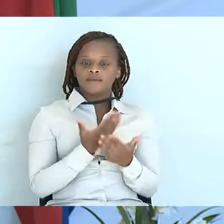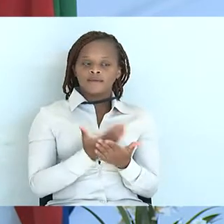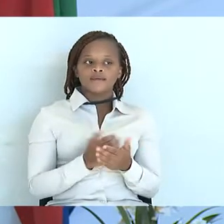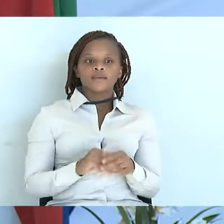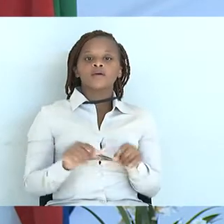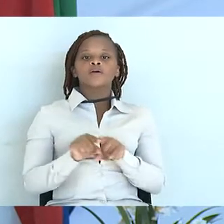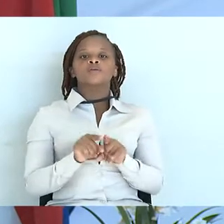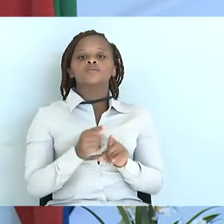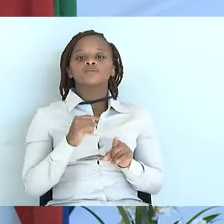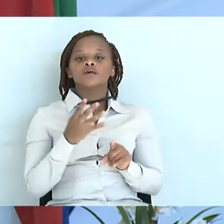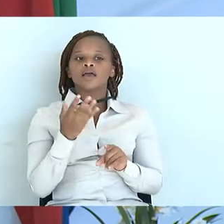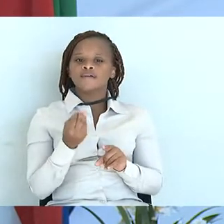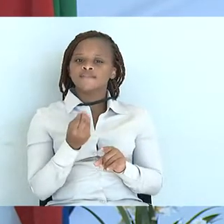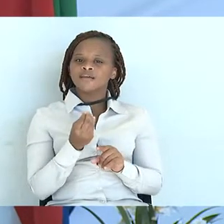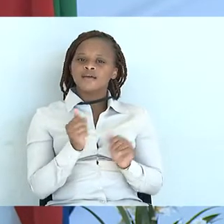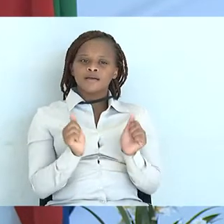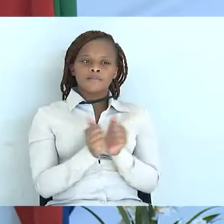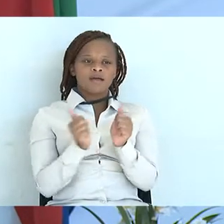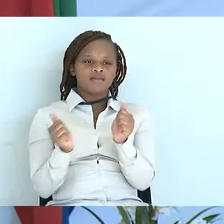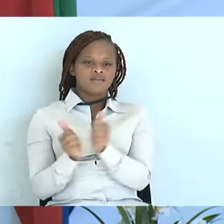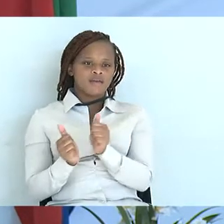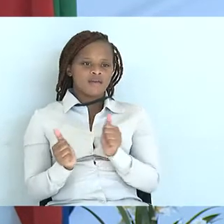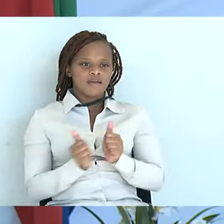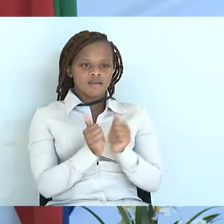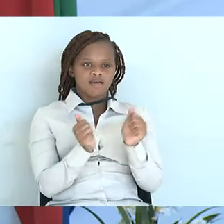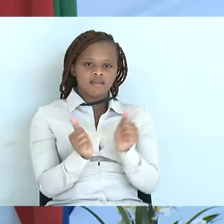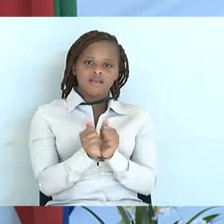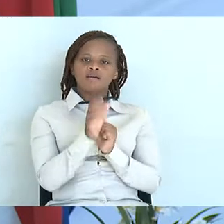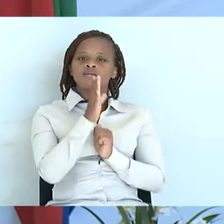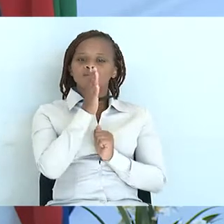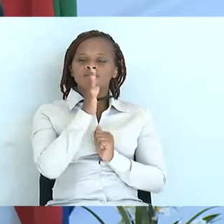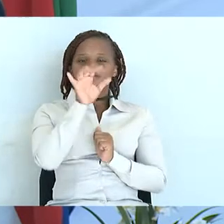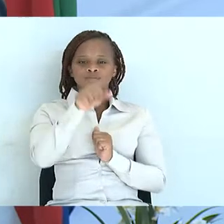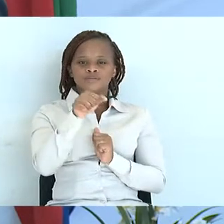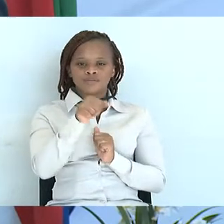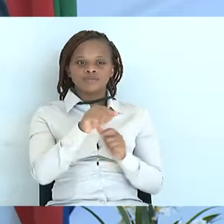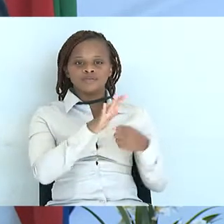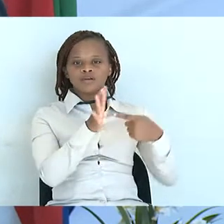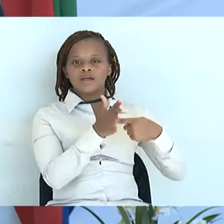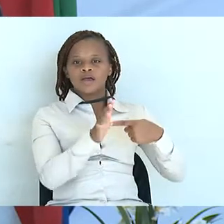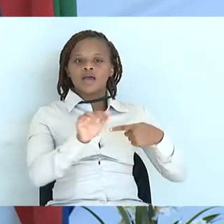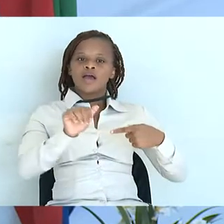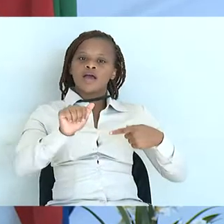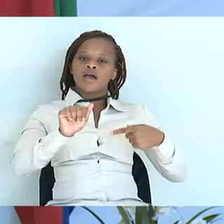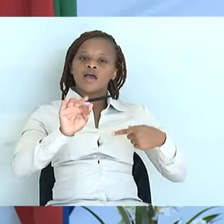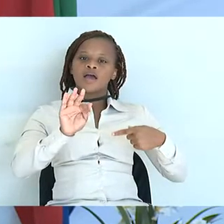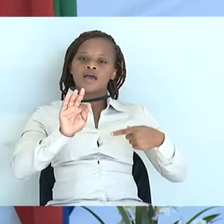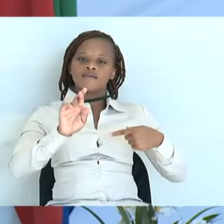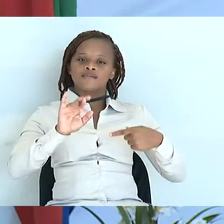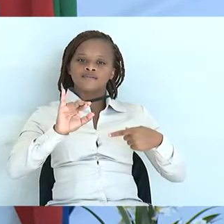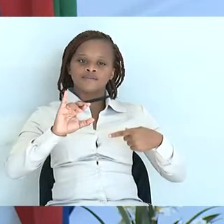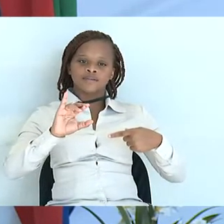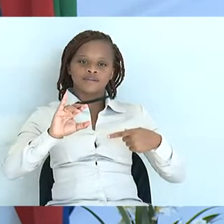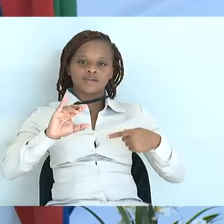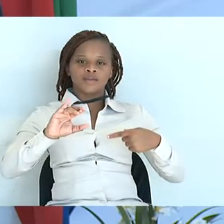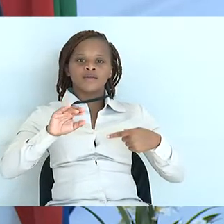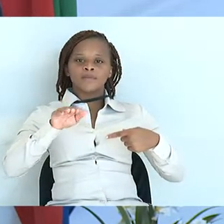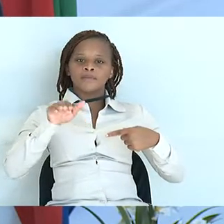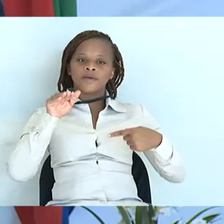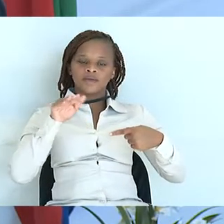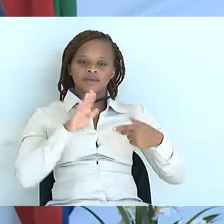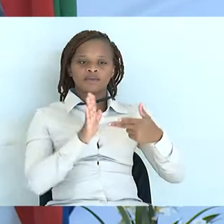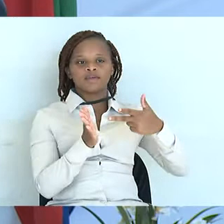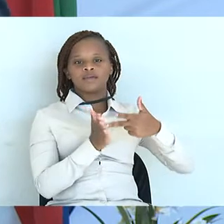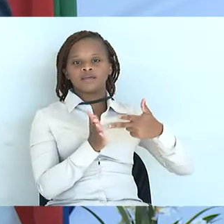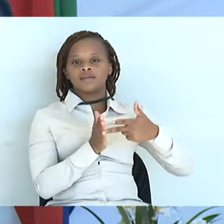partners that we are working with, like the African Bank, the Globus team that